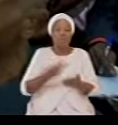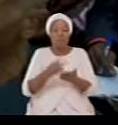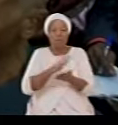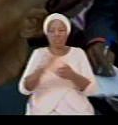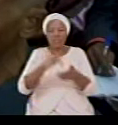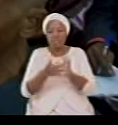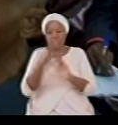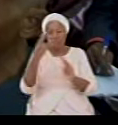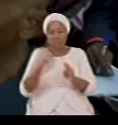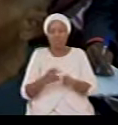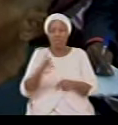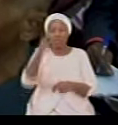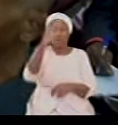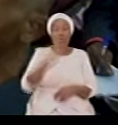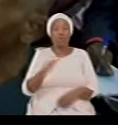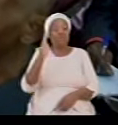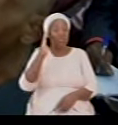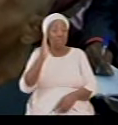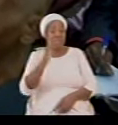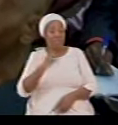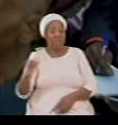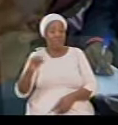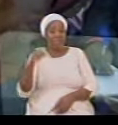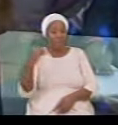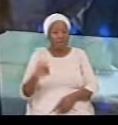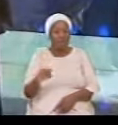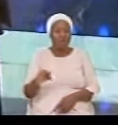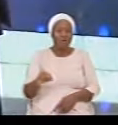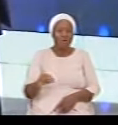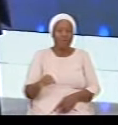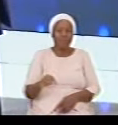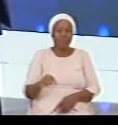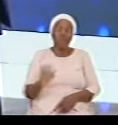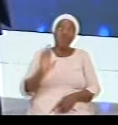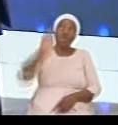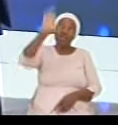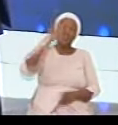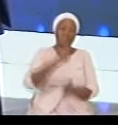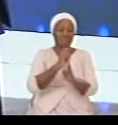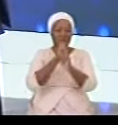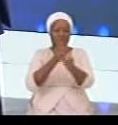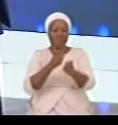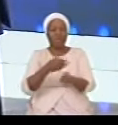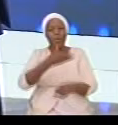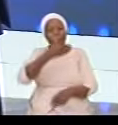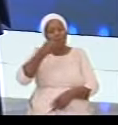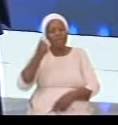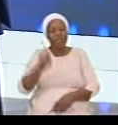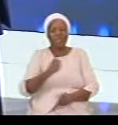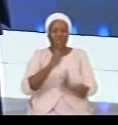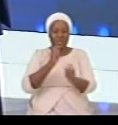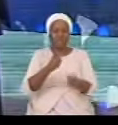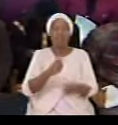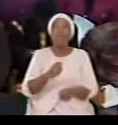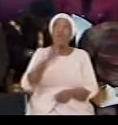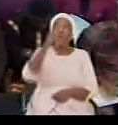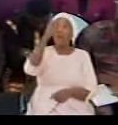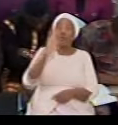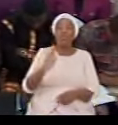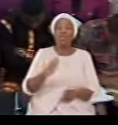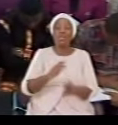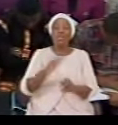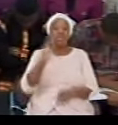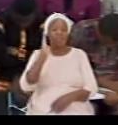God testifying of his gifts, better gifts. God